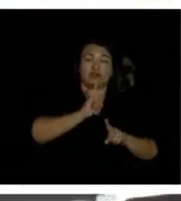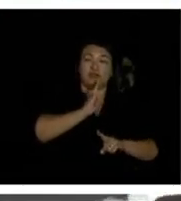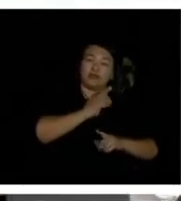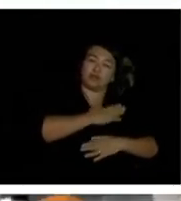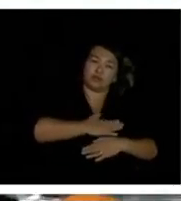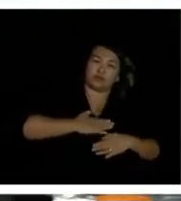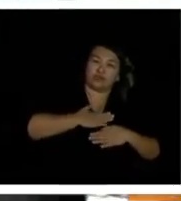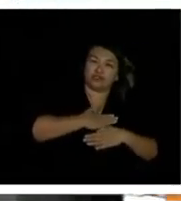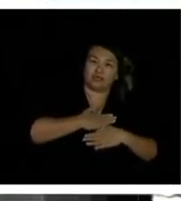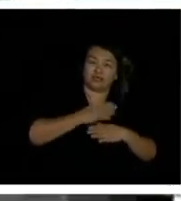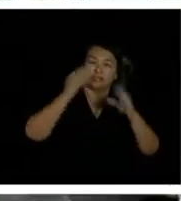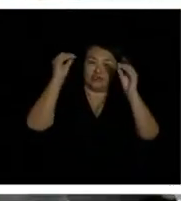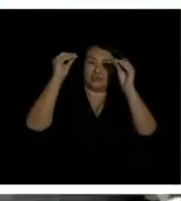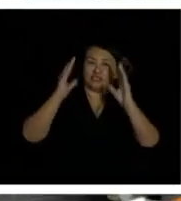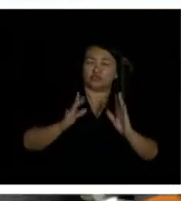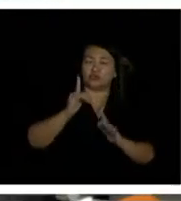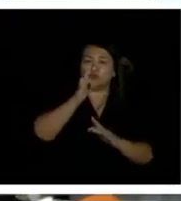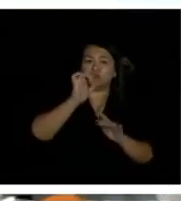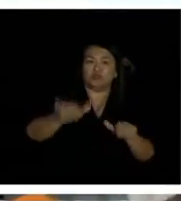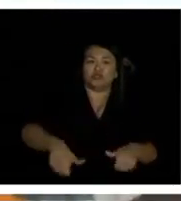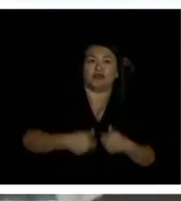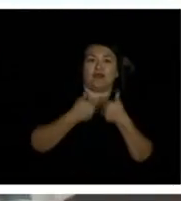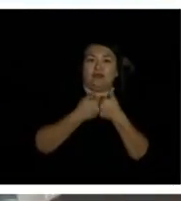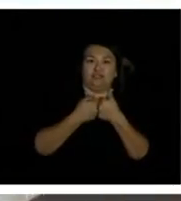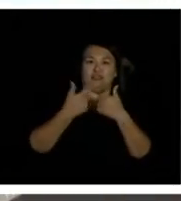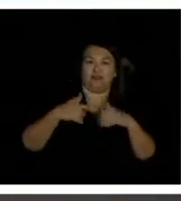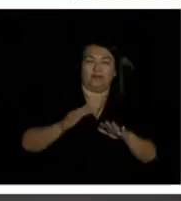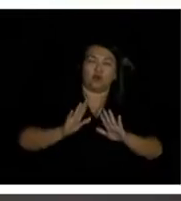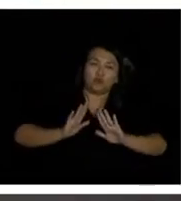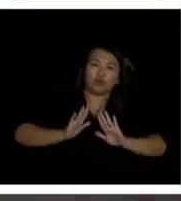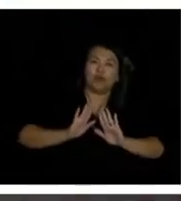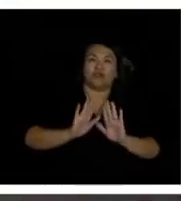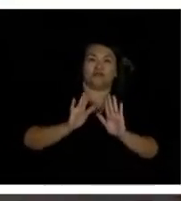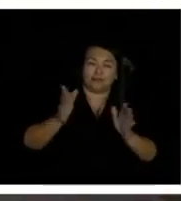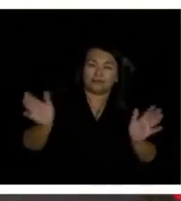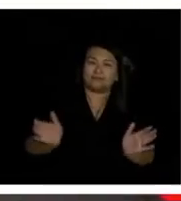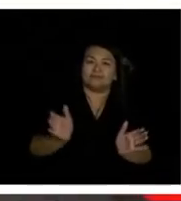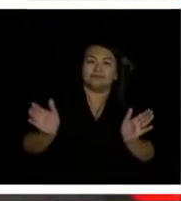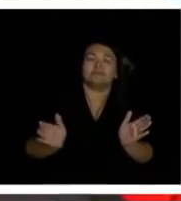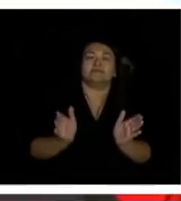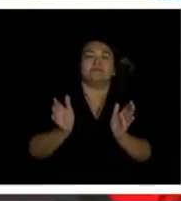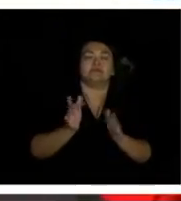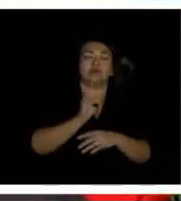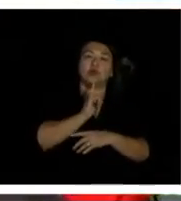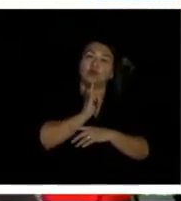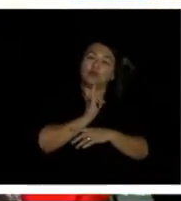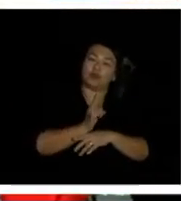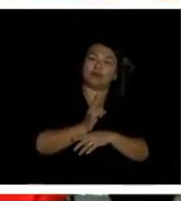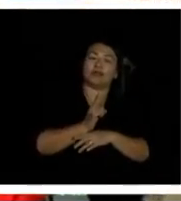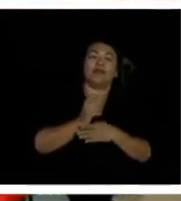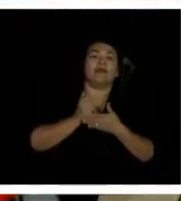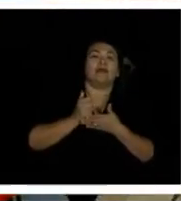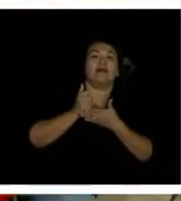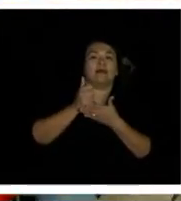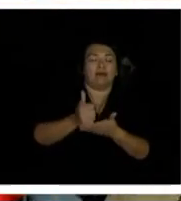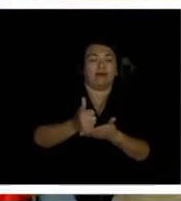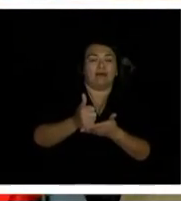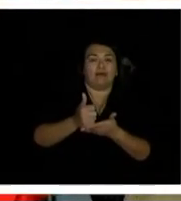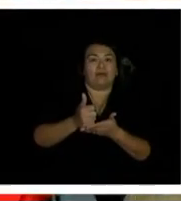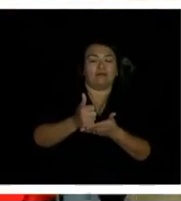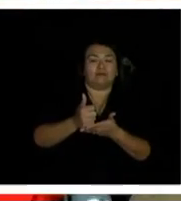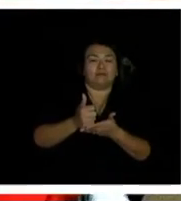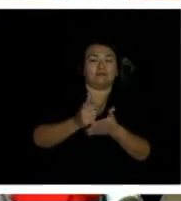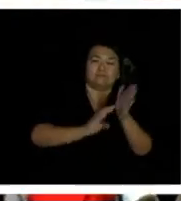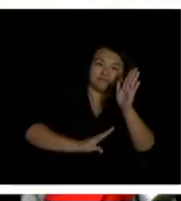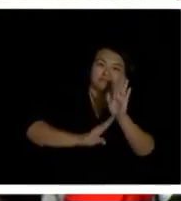appreciate teachers who challenge them, who push the envelope, and who really just help them go that one